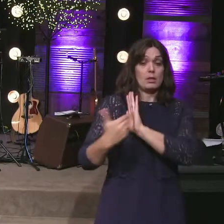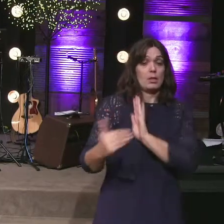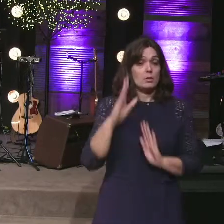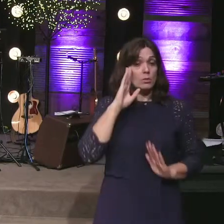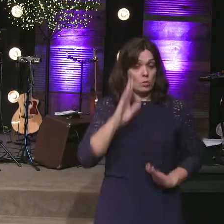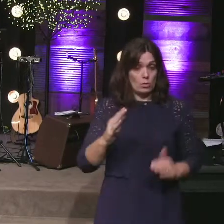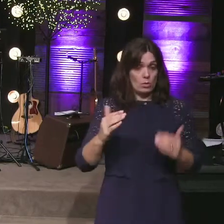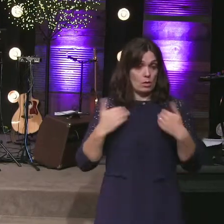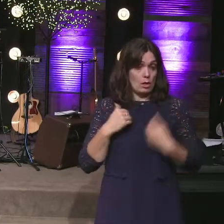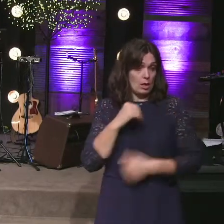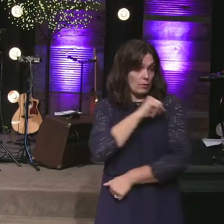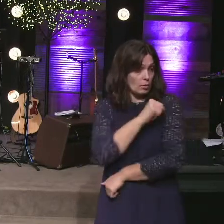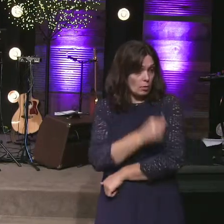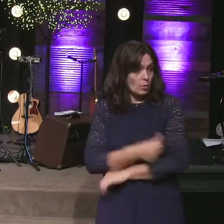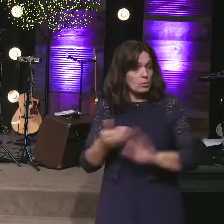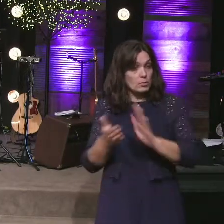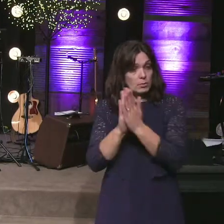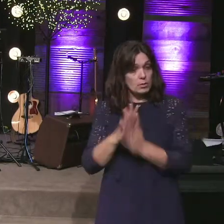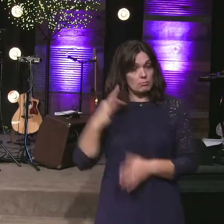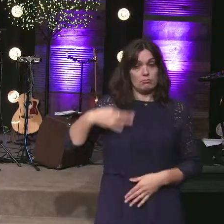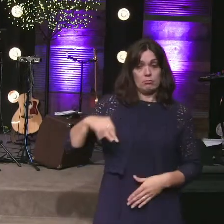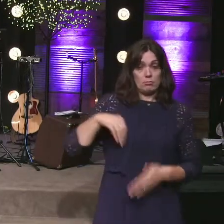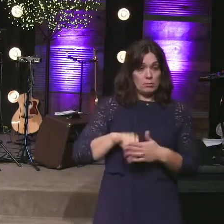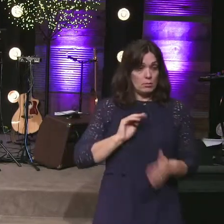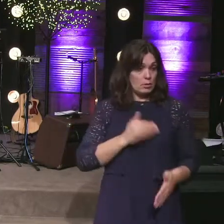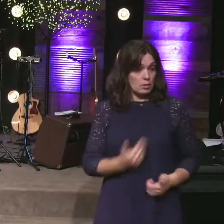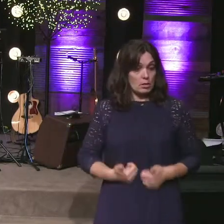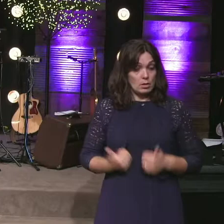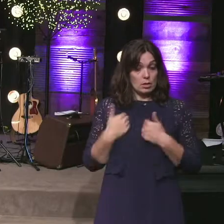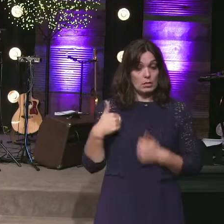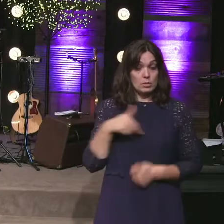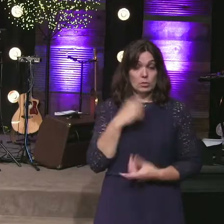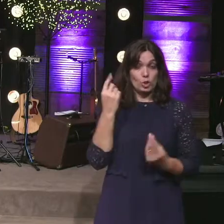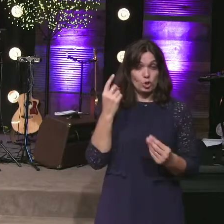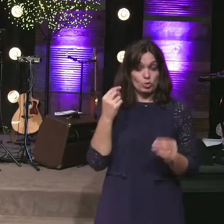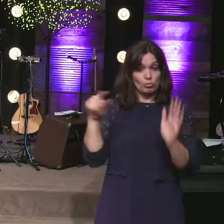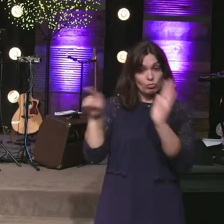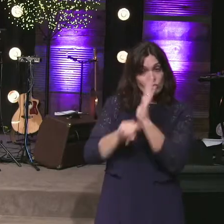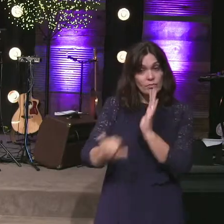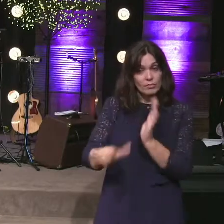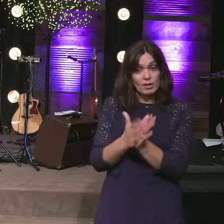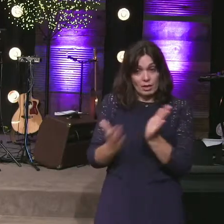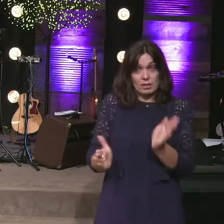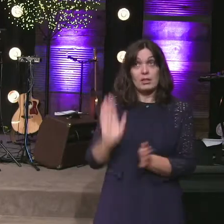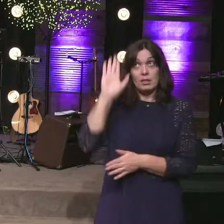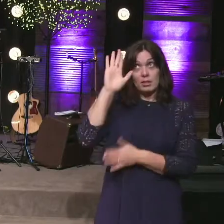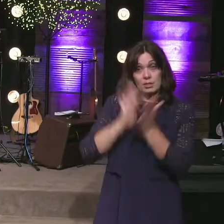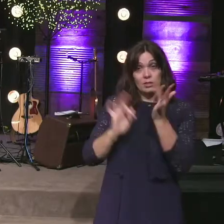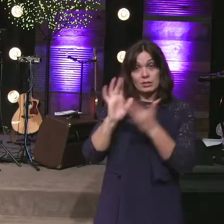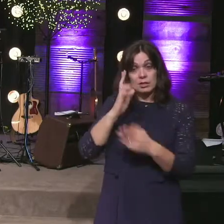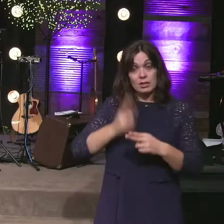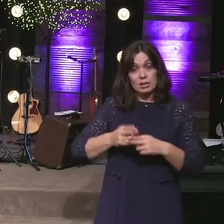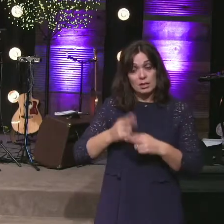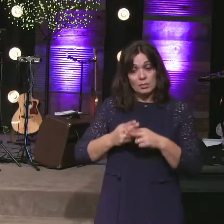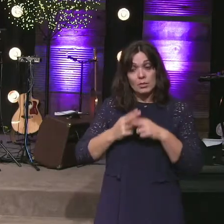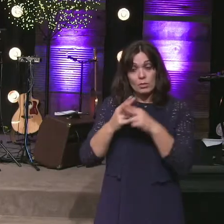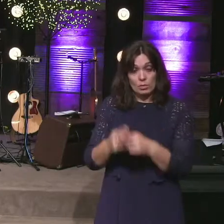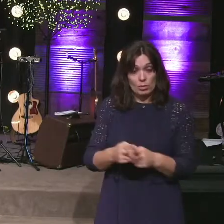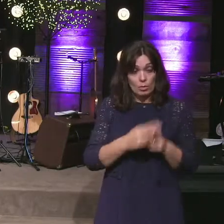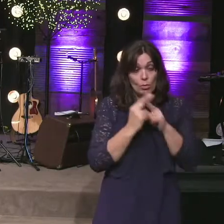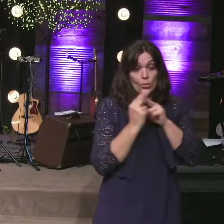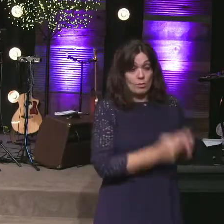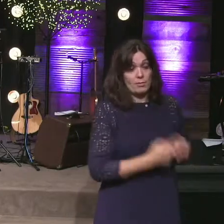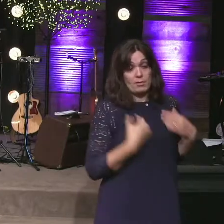authority to prosper in our lives. And so we just rebuke that thing in the name of Jesus and call Him healthy and